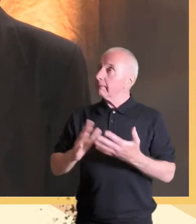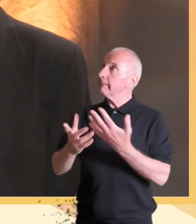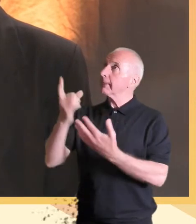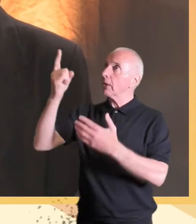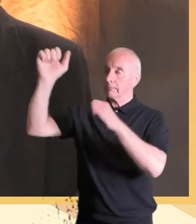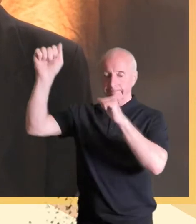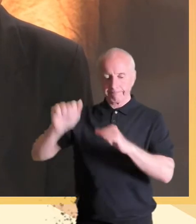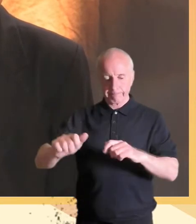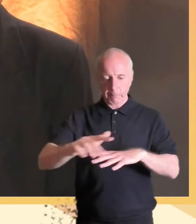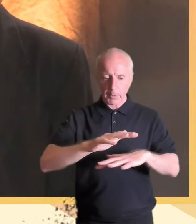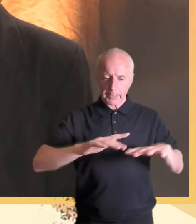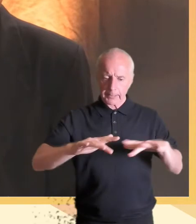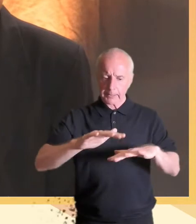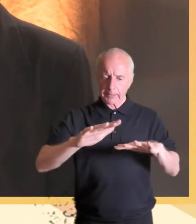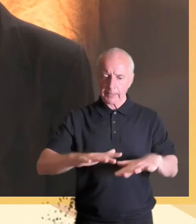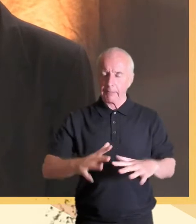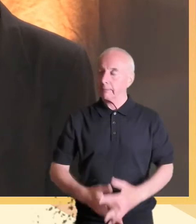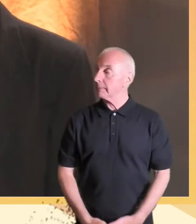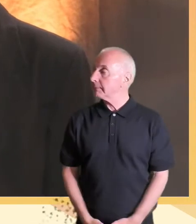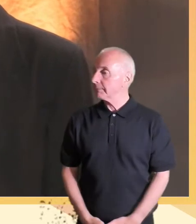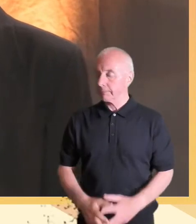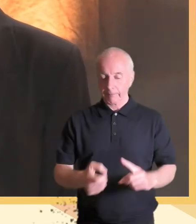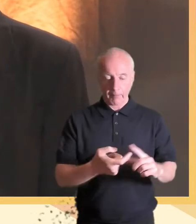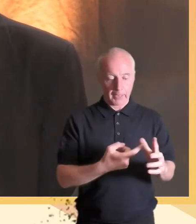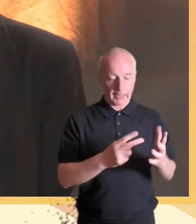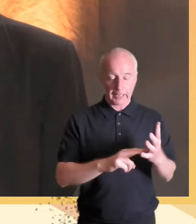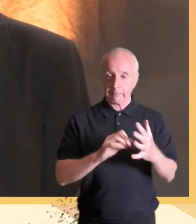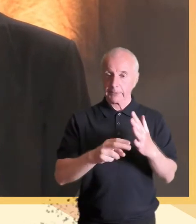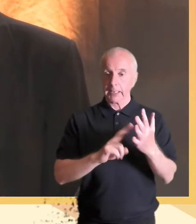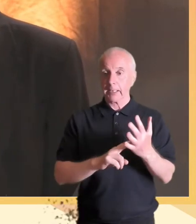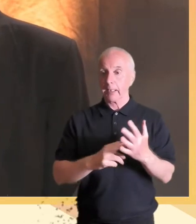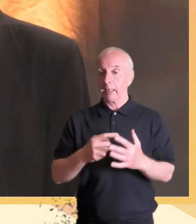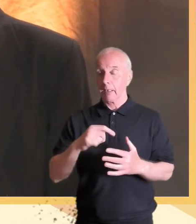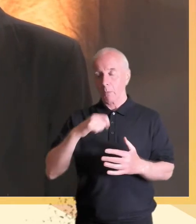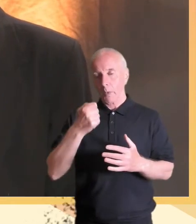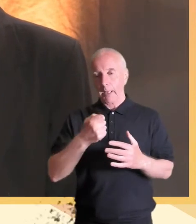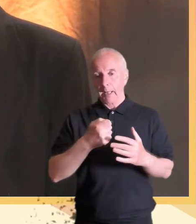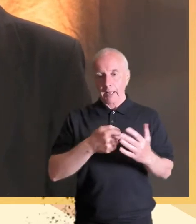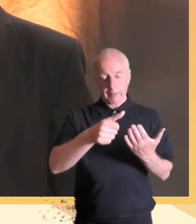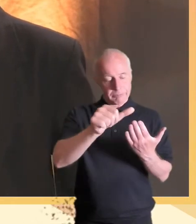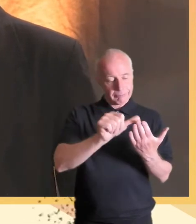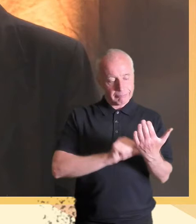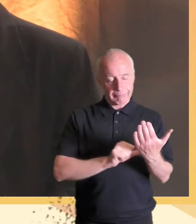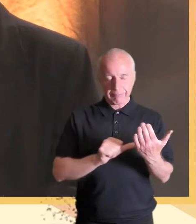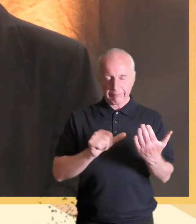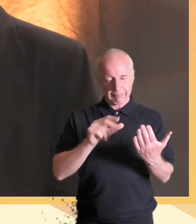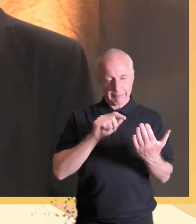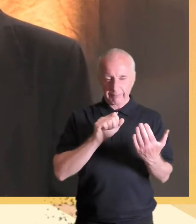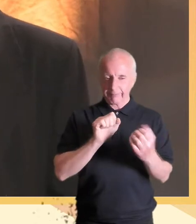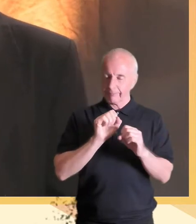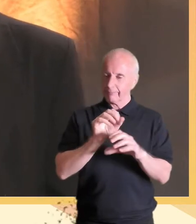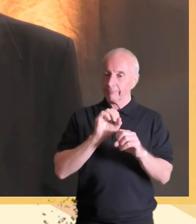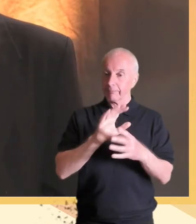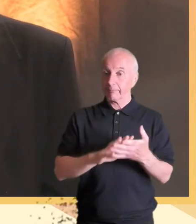presence. Kang Sang and I are going to read the names out in association groups, and I would like to